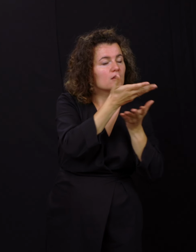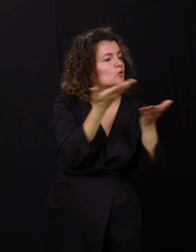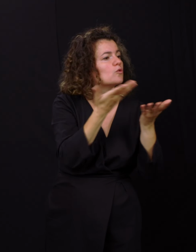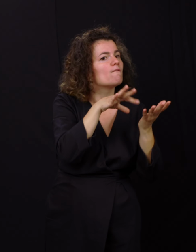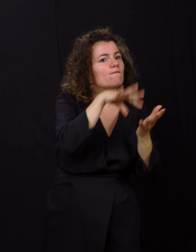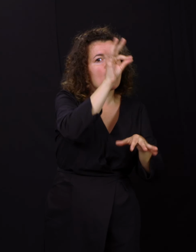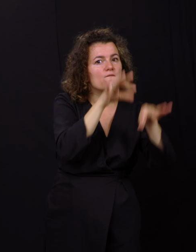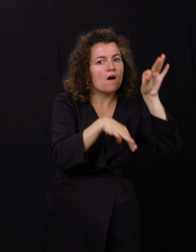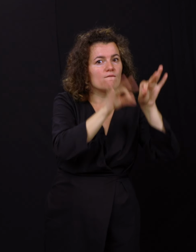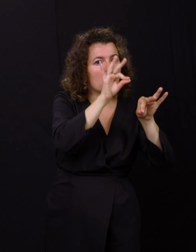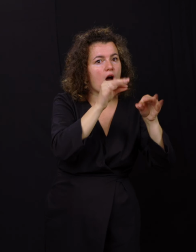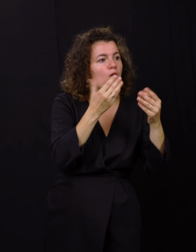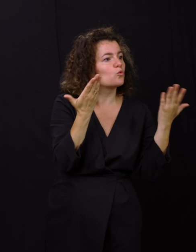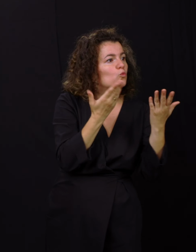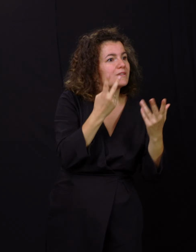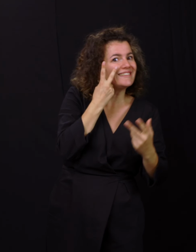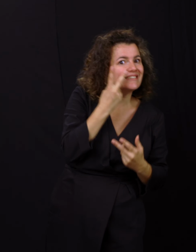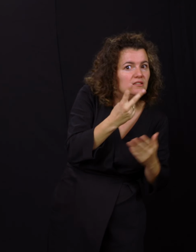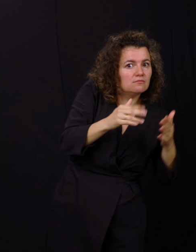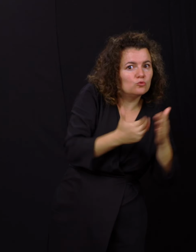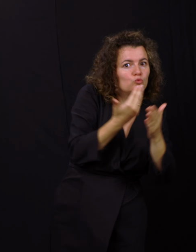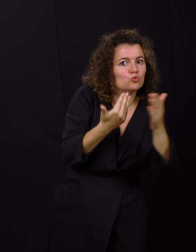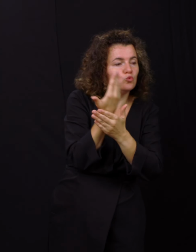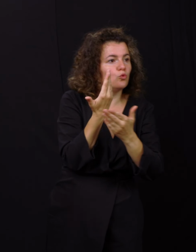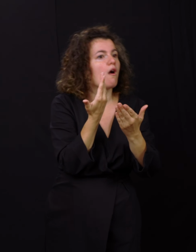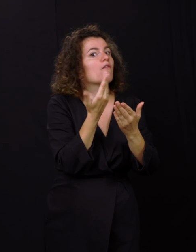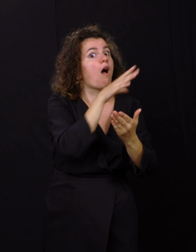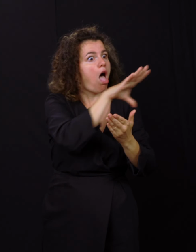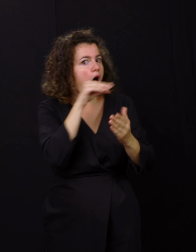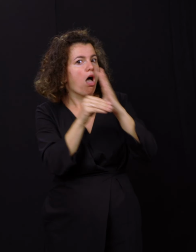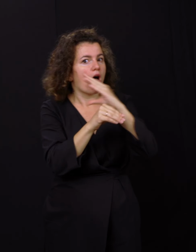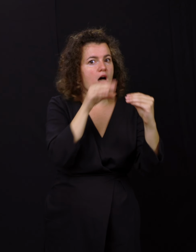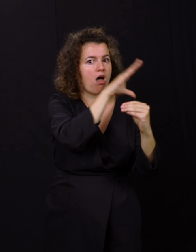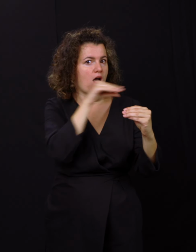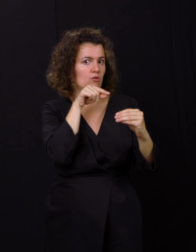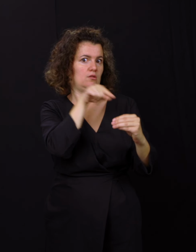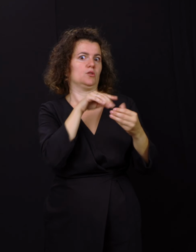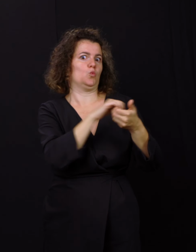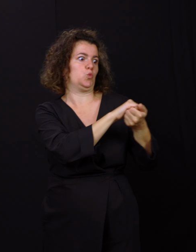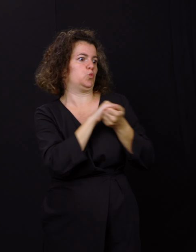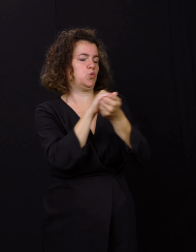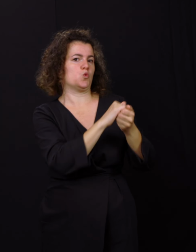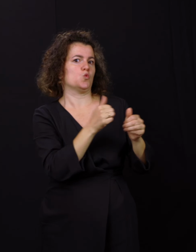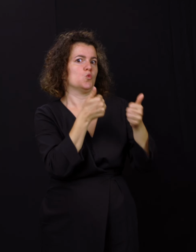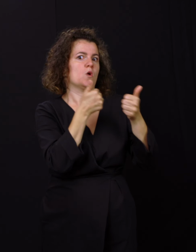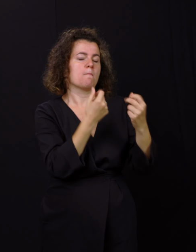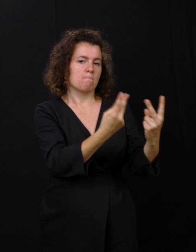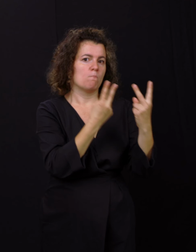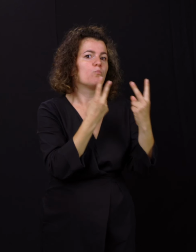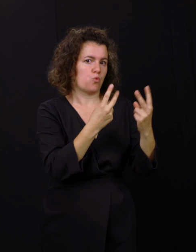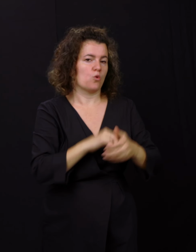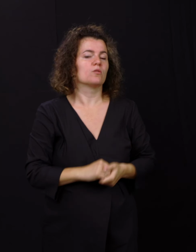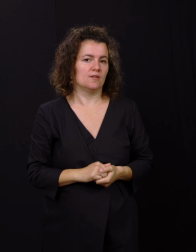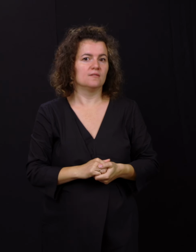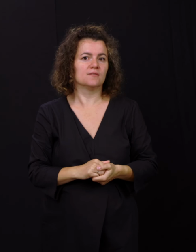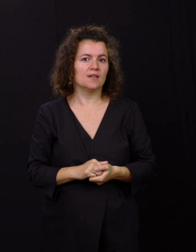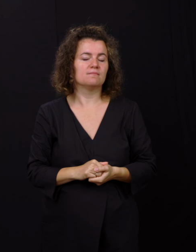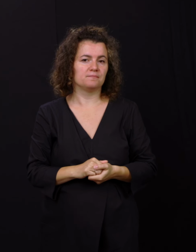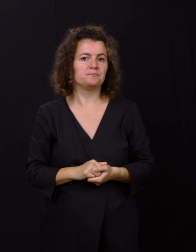different approaches. We can learn from each other. New collaborations will come out of this